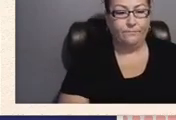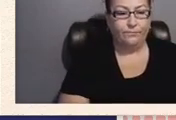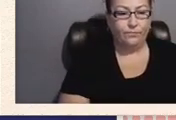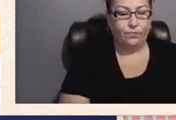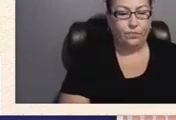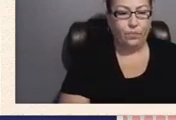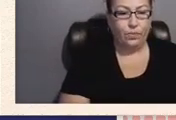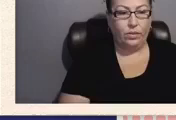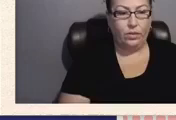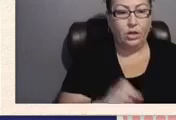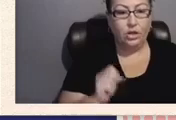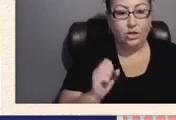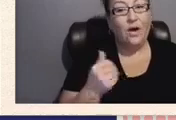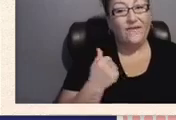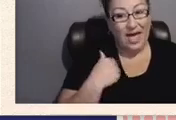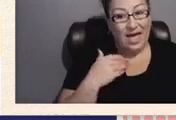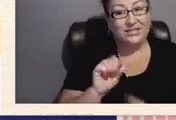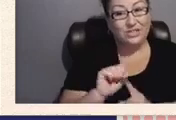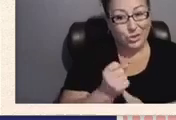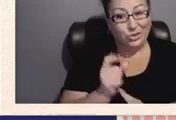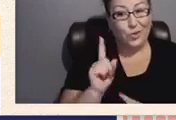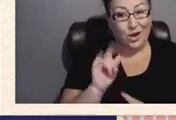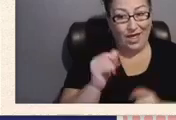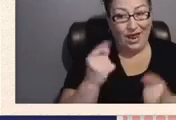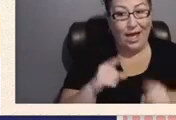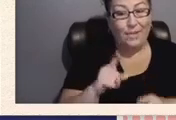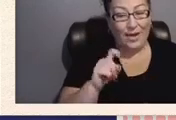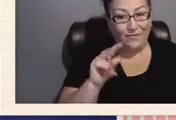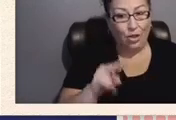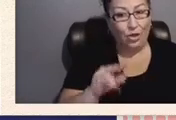So I've had cases where that happened. You have to look at that and be careful.